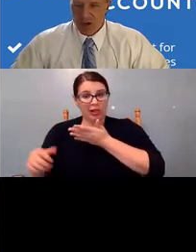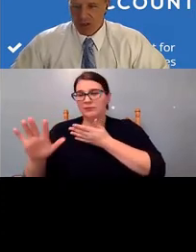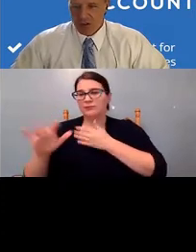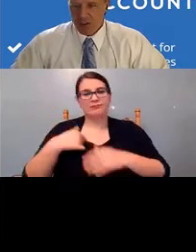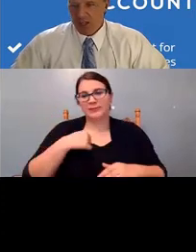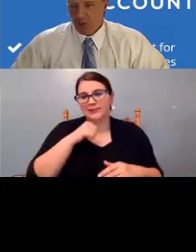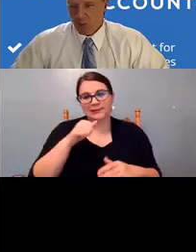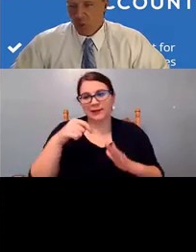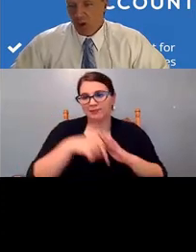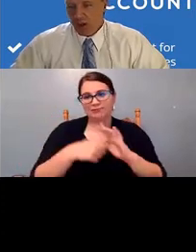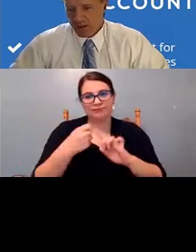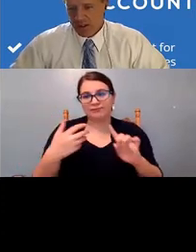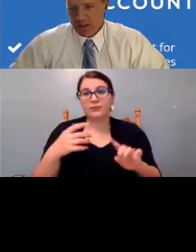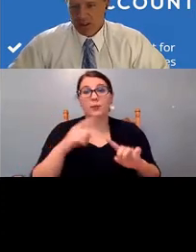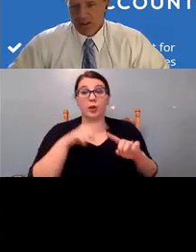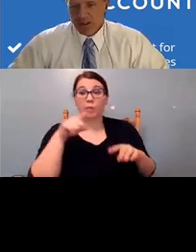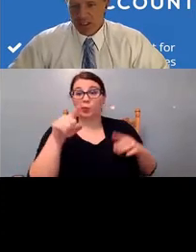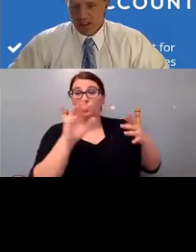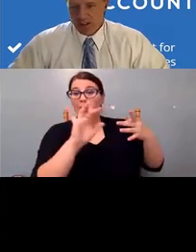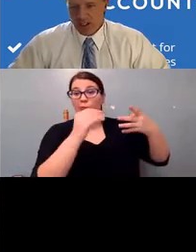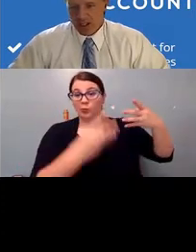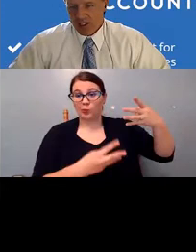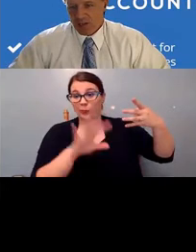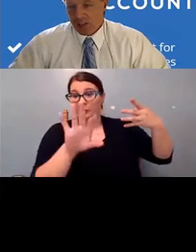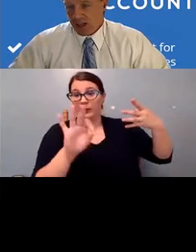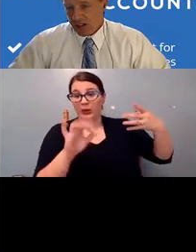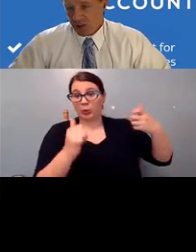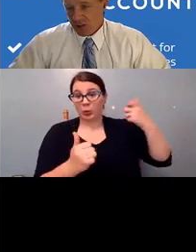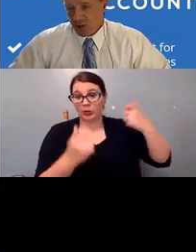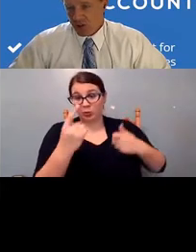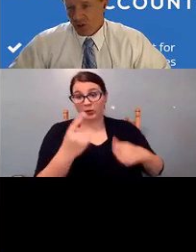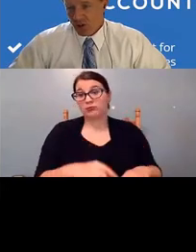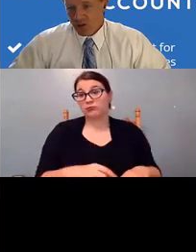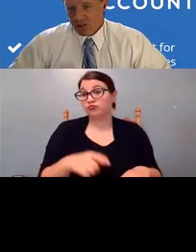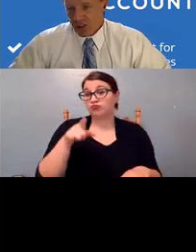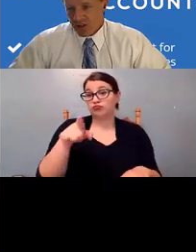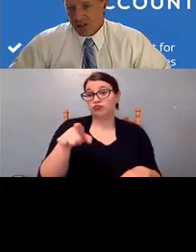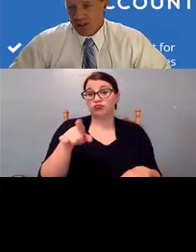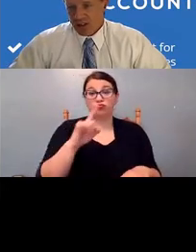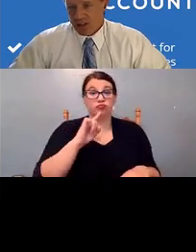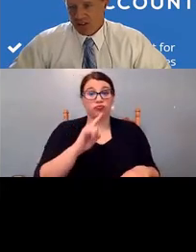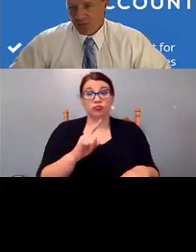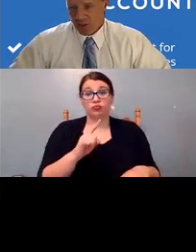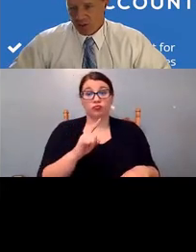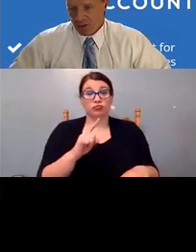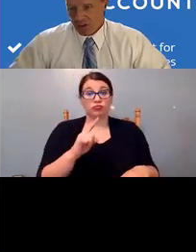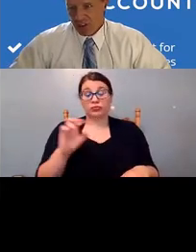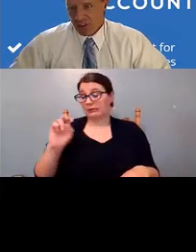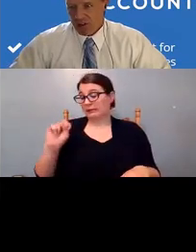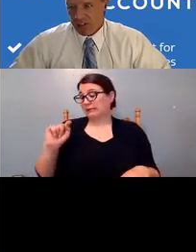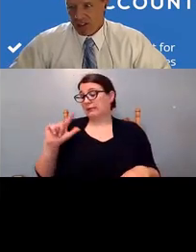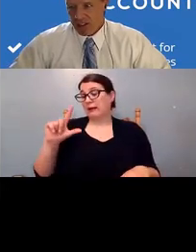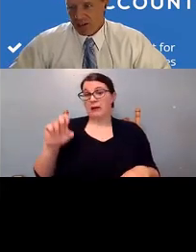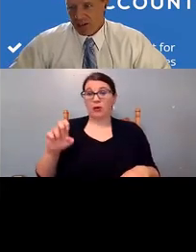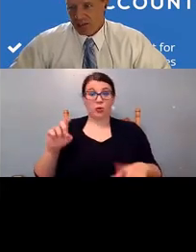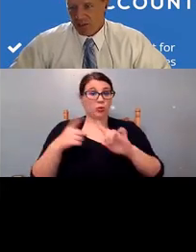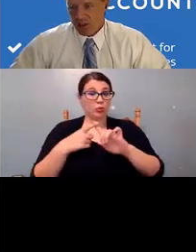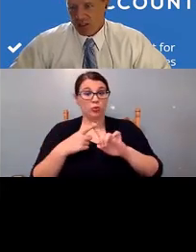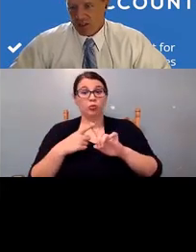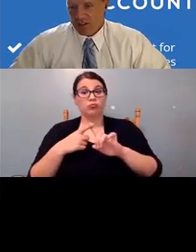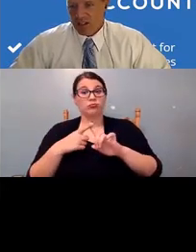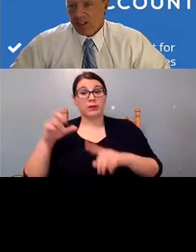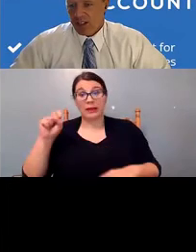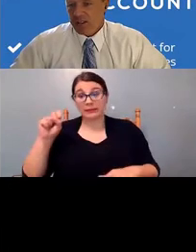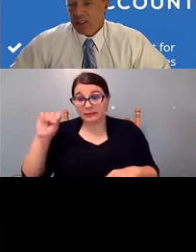a drop down to select which one. Things like I'm entitled to or receiving supplemental security income,